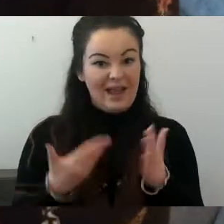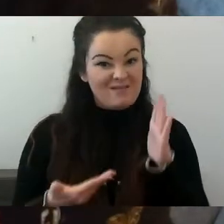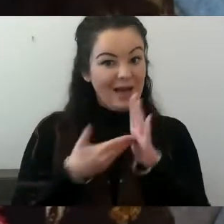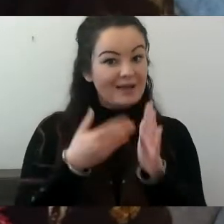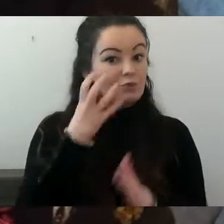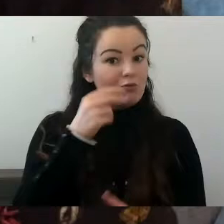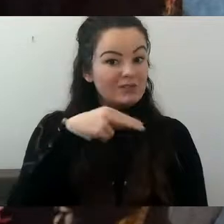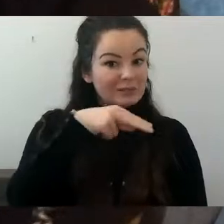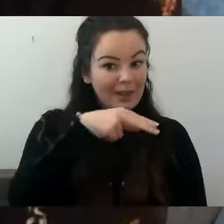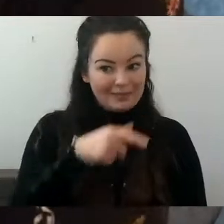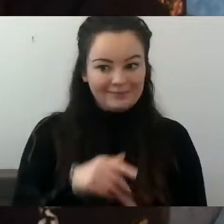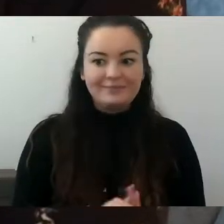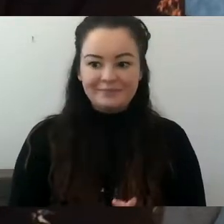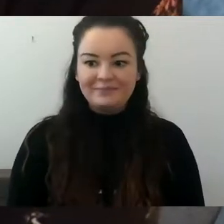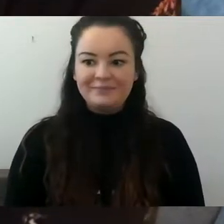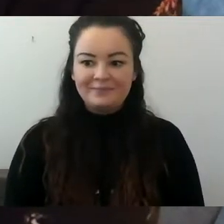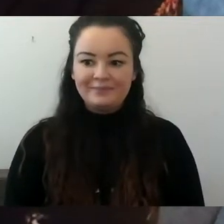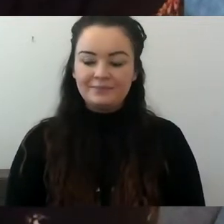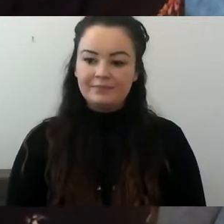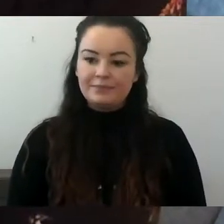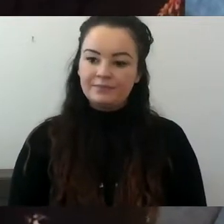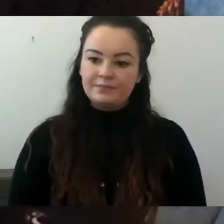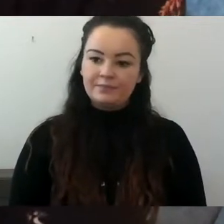So I'm going to get some orange paint.